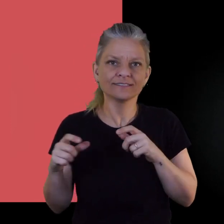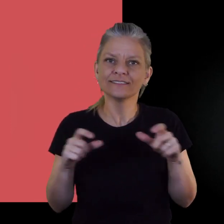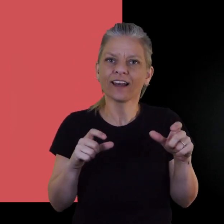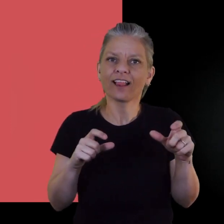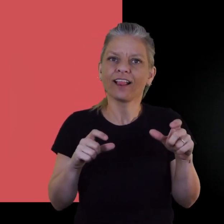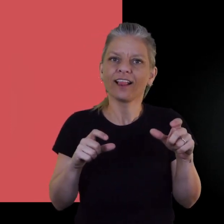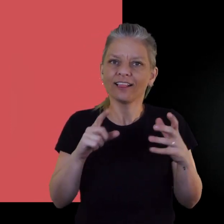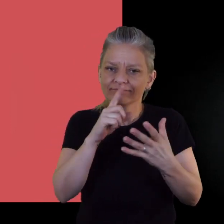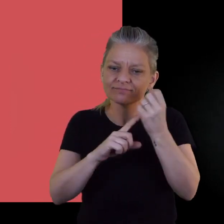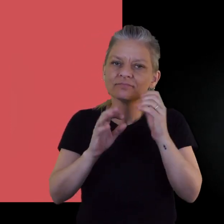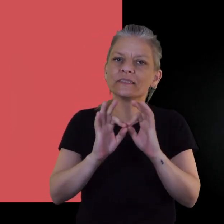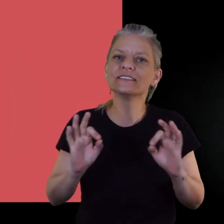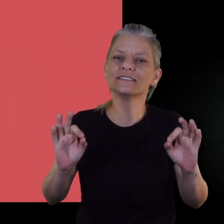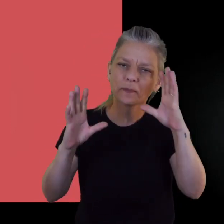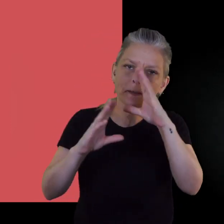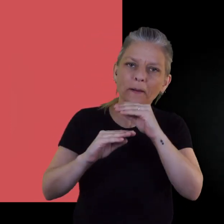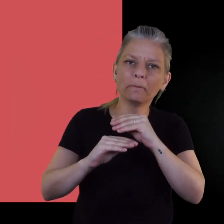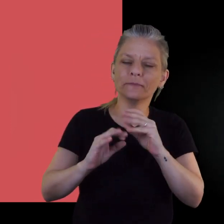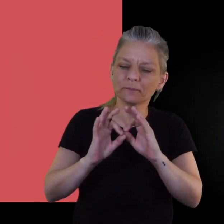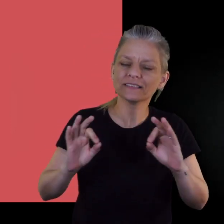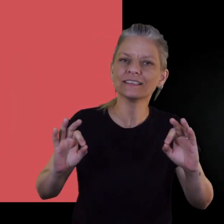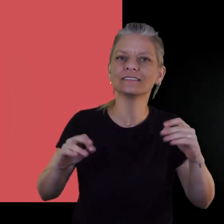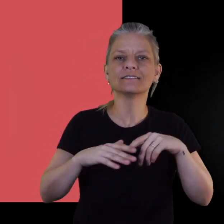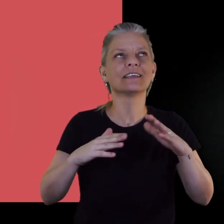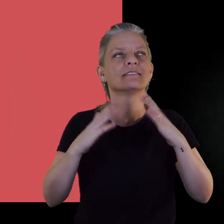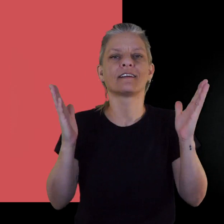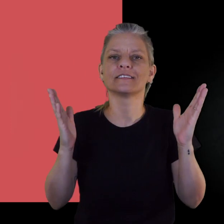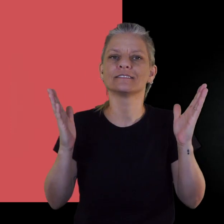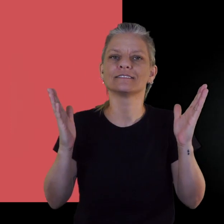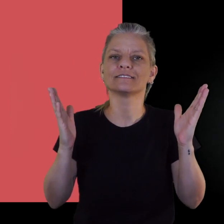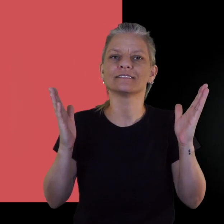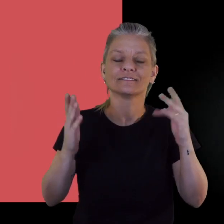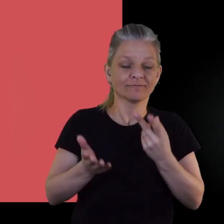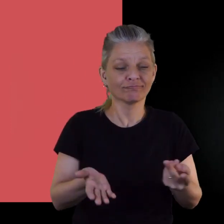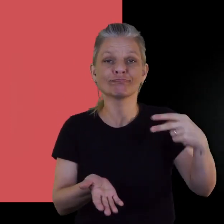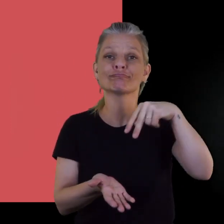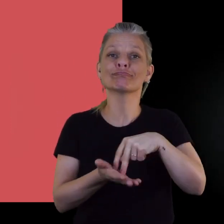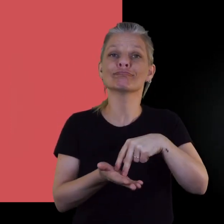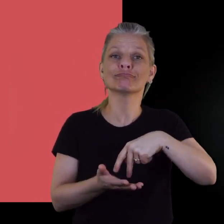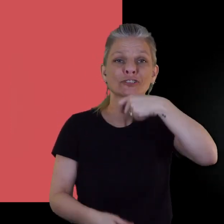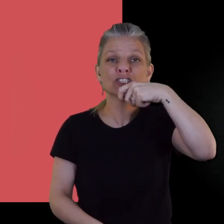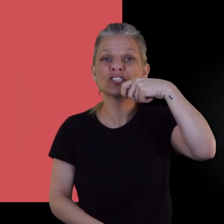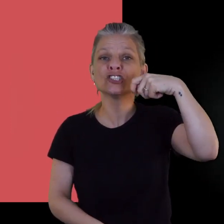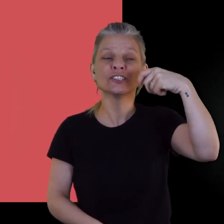Got up, brushed teeth, had a shower and ate. I forget I'm a human in a body of